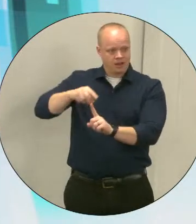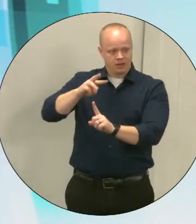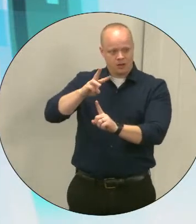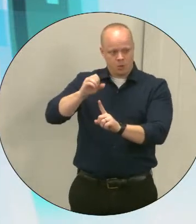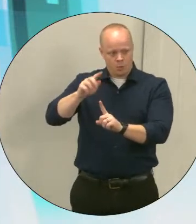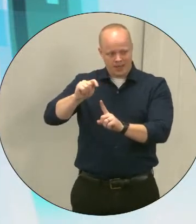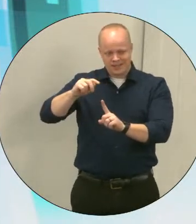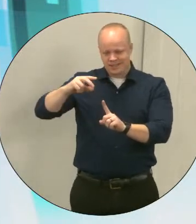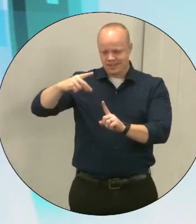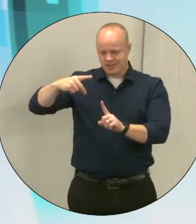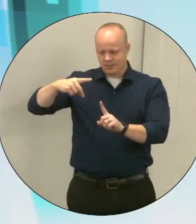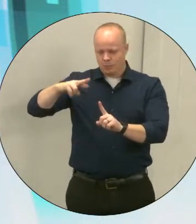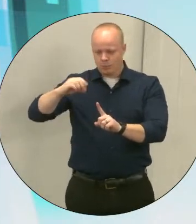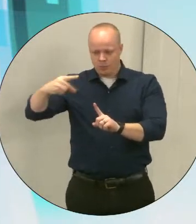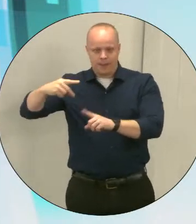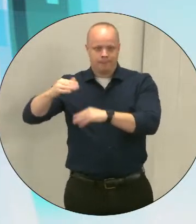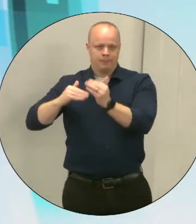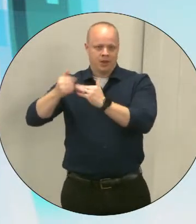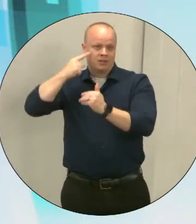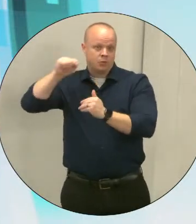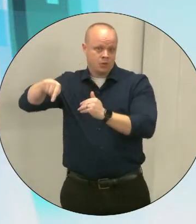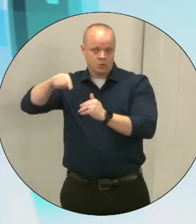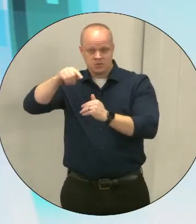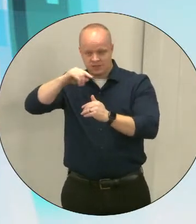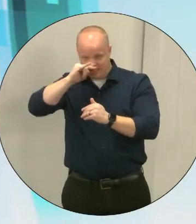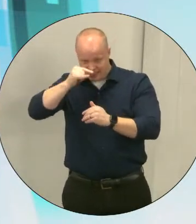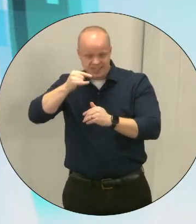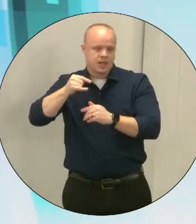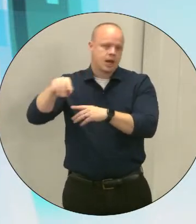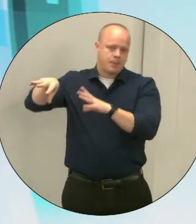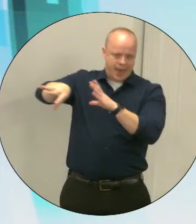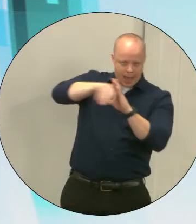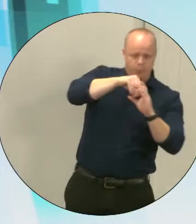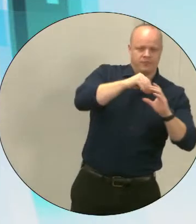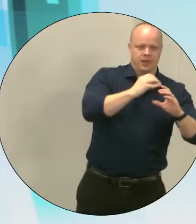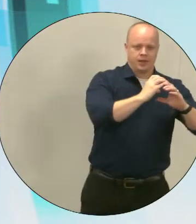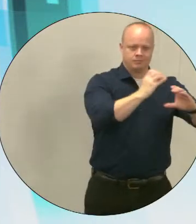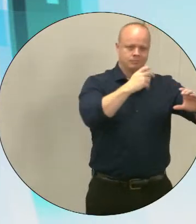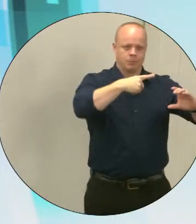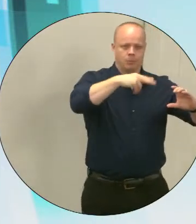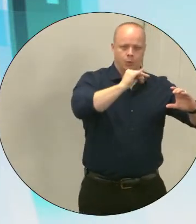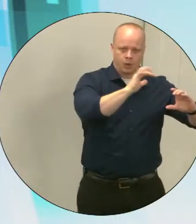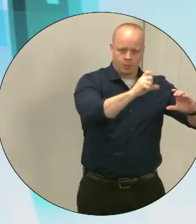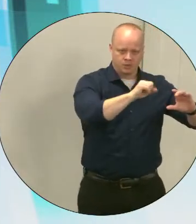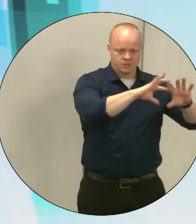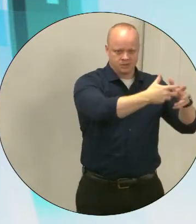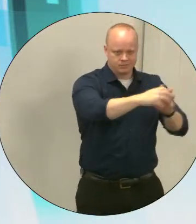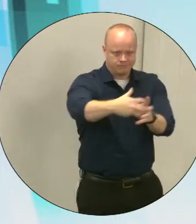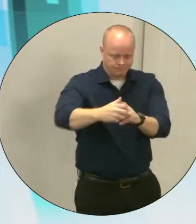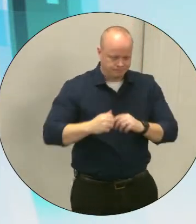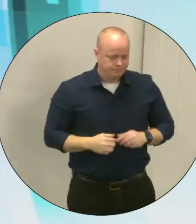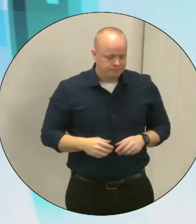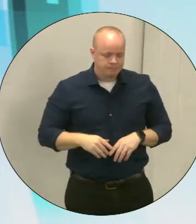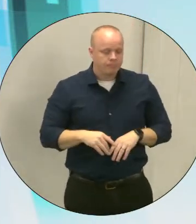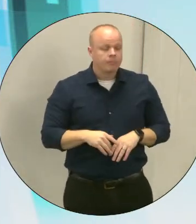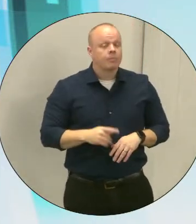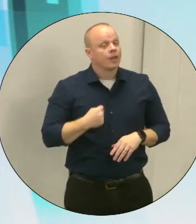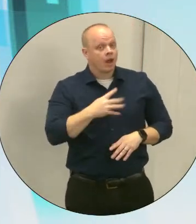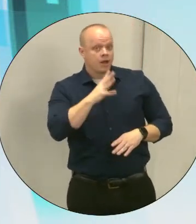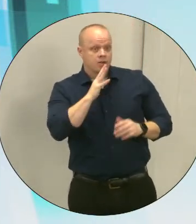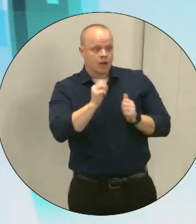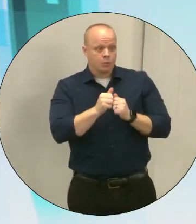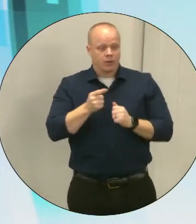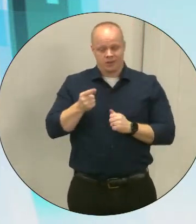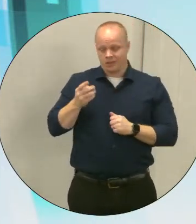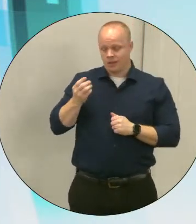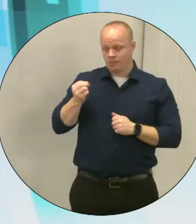those kids. Got them out of those portables. You know, I spoke with Mr.